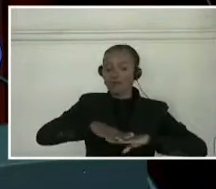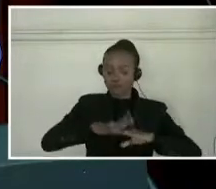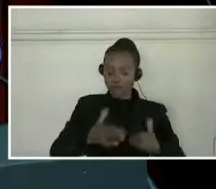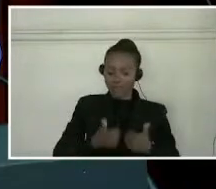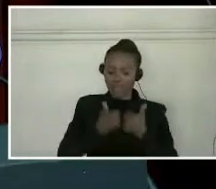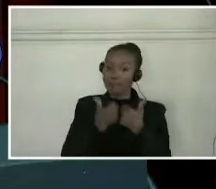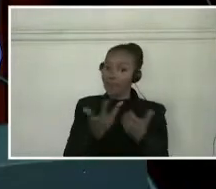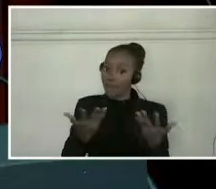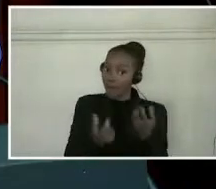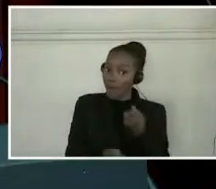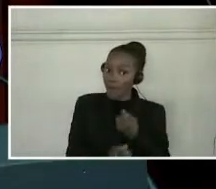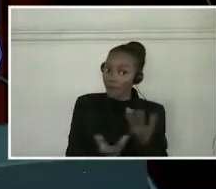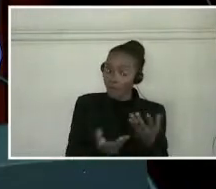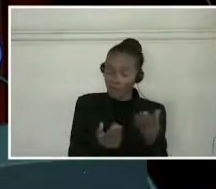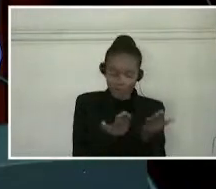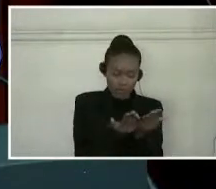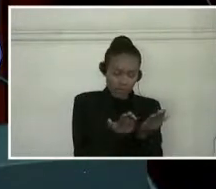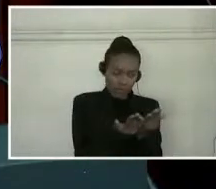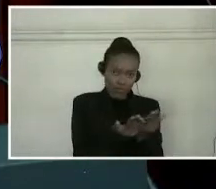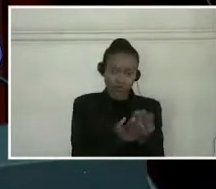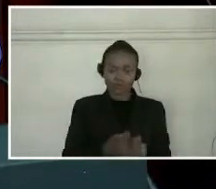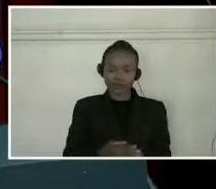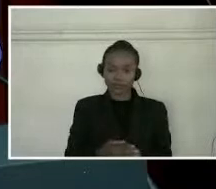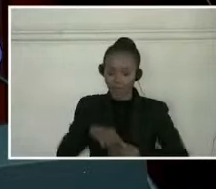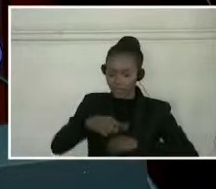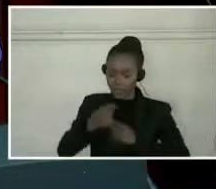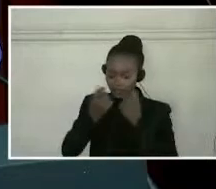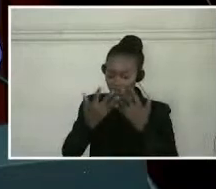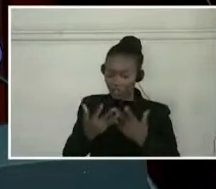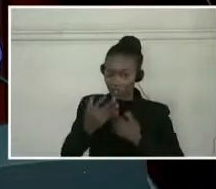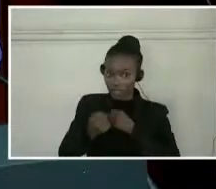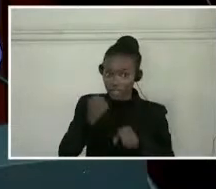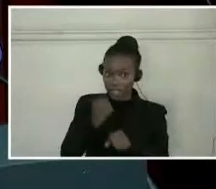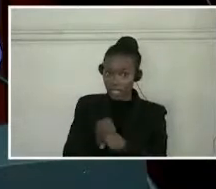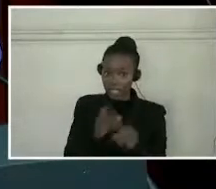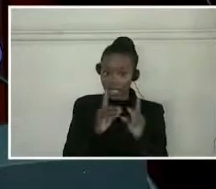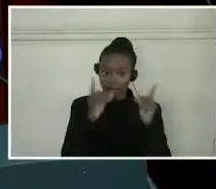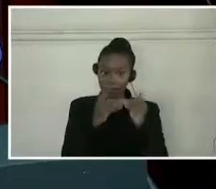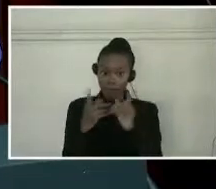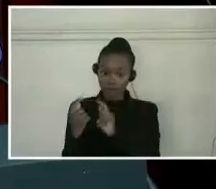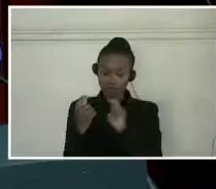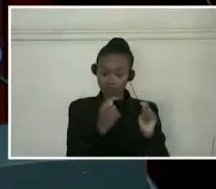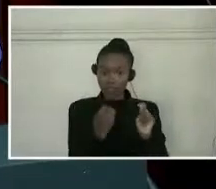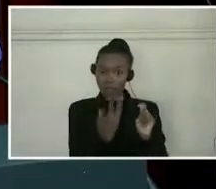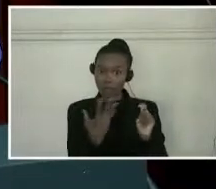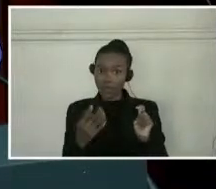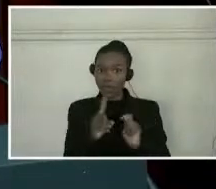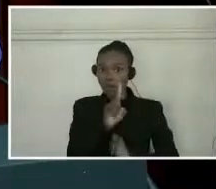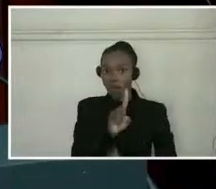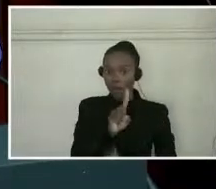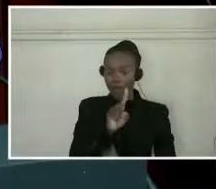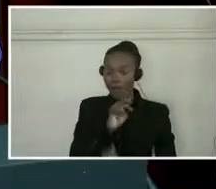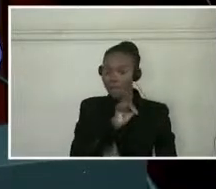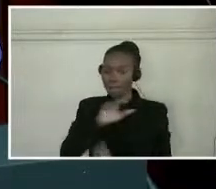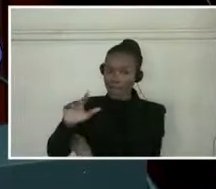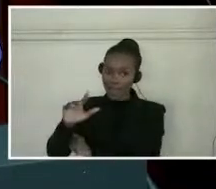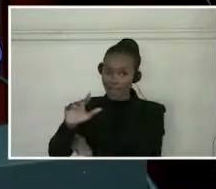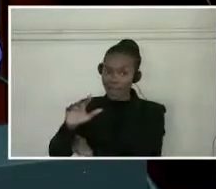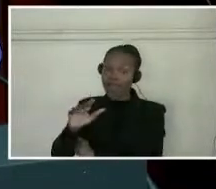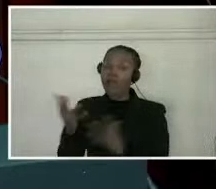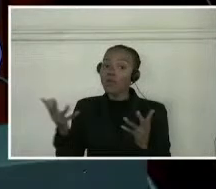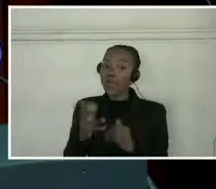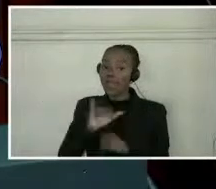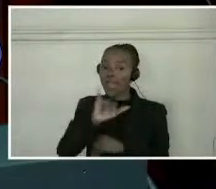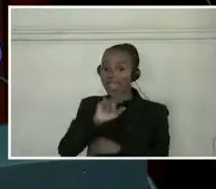schools in this financial year the department will transfer one million two hundred thousand to indigenous game